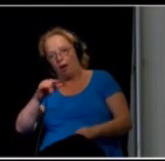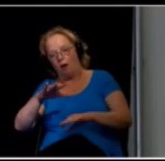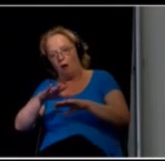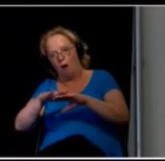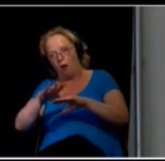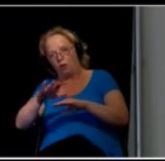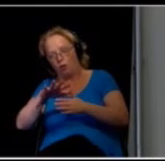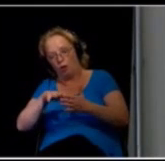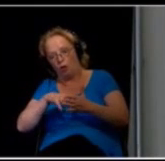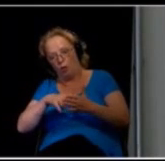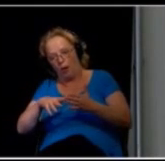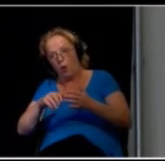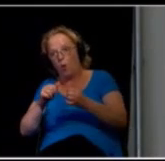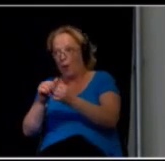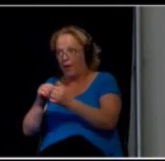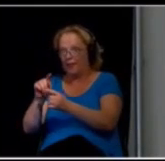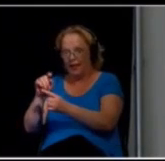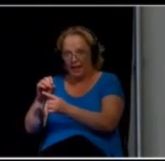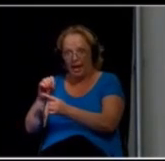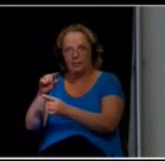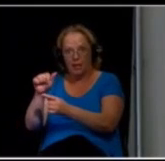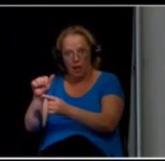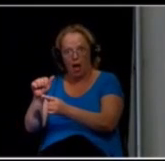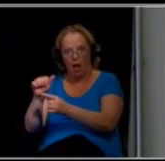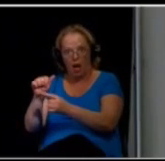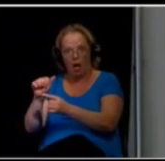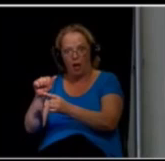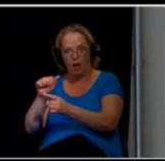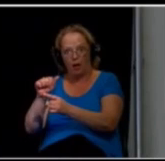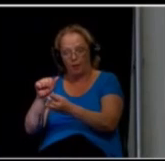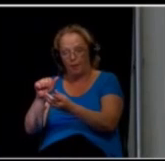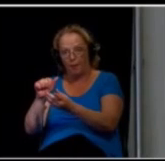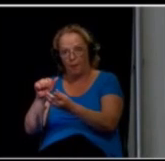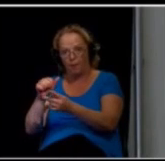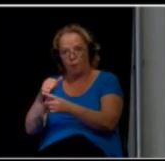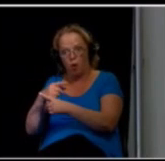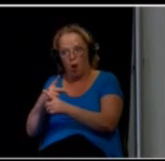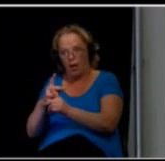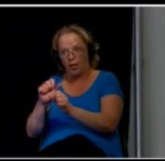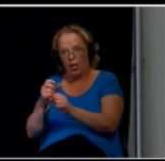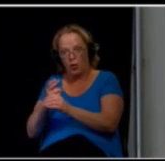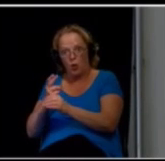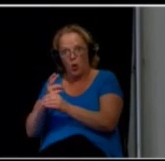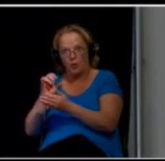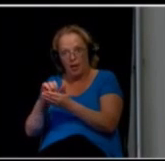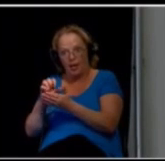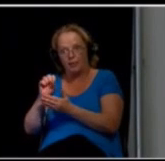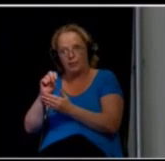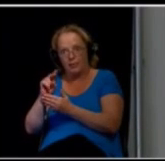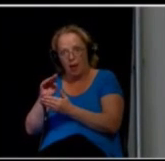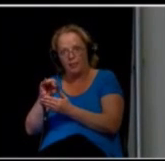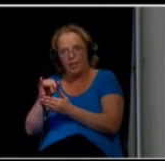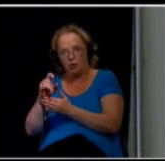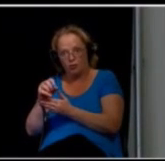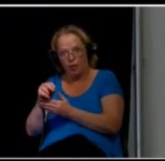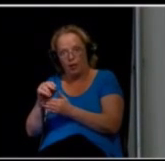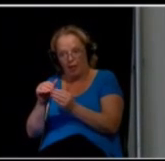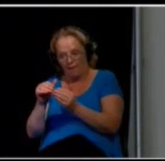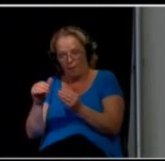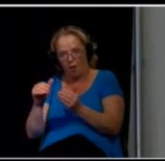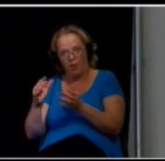that at the substation level. So you can take our power packs, and they're compact enough to fit in an existing